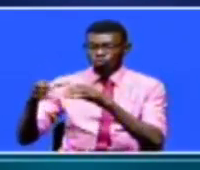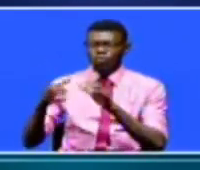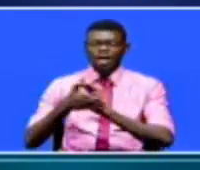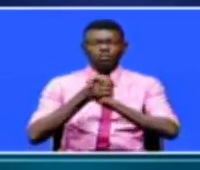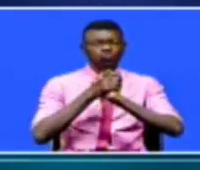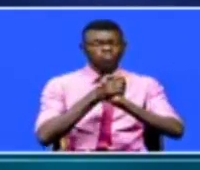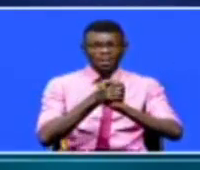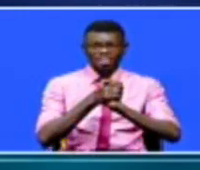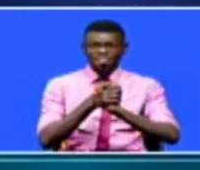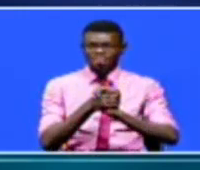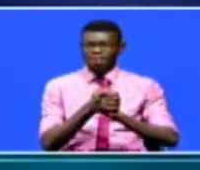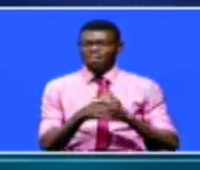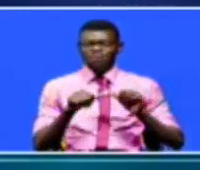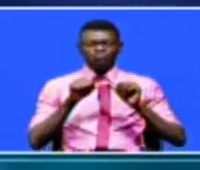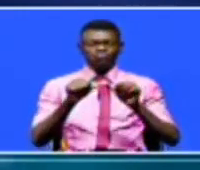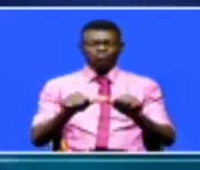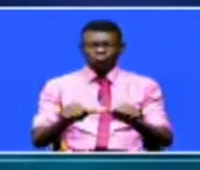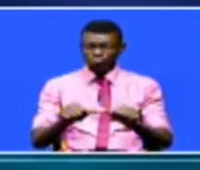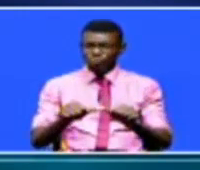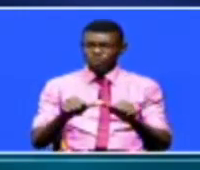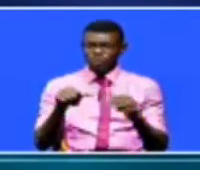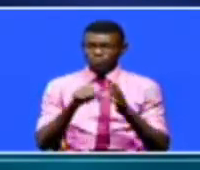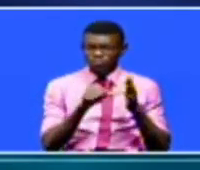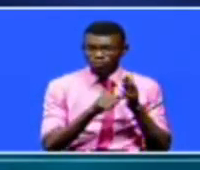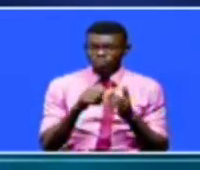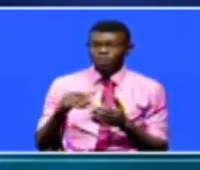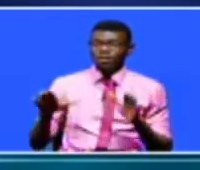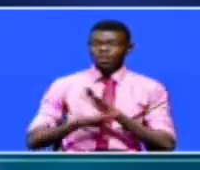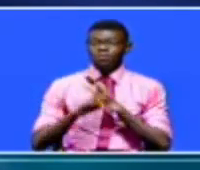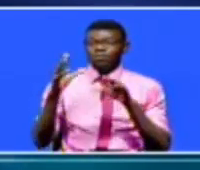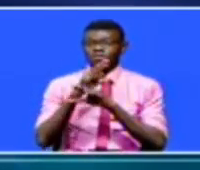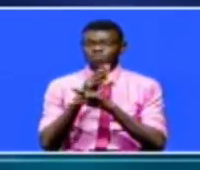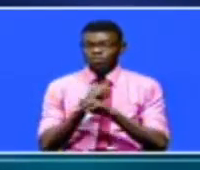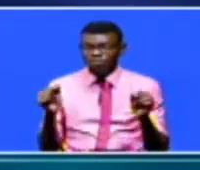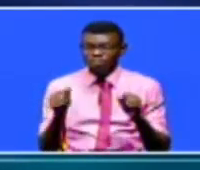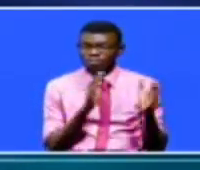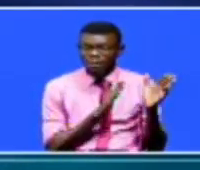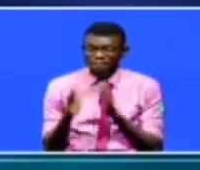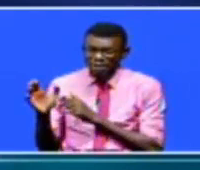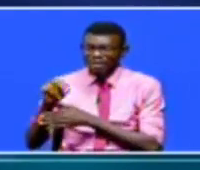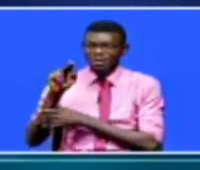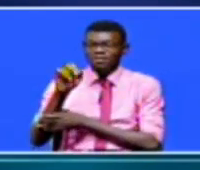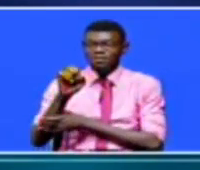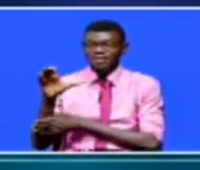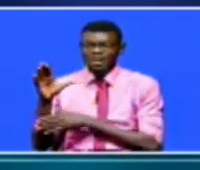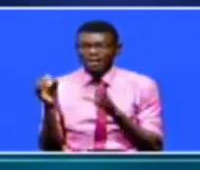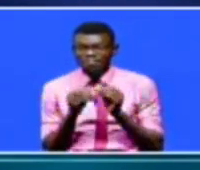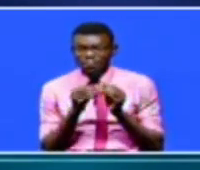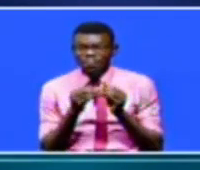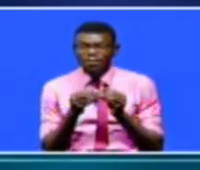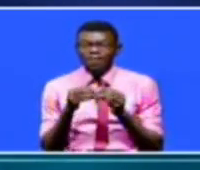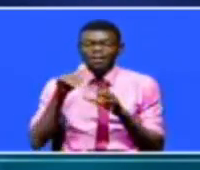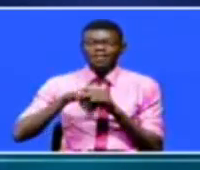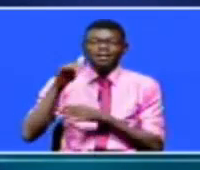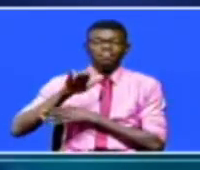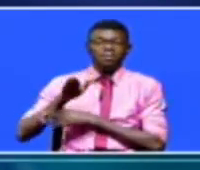Party could escalate after the DP's camp mooted plans to convene a Jubilee National Executive Committee meeting through parliamentary whips